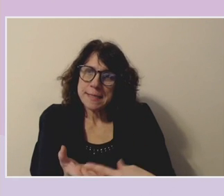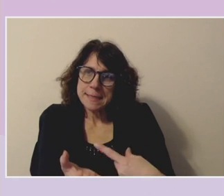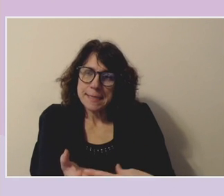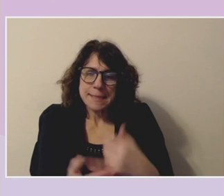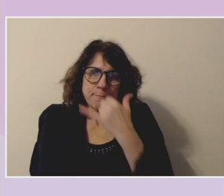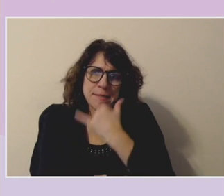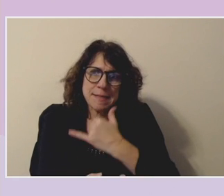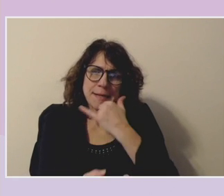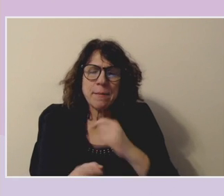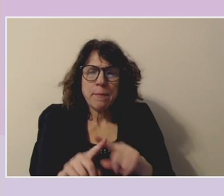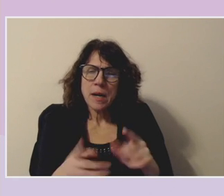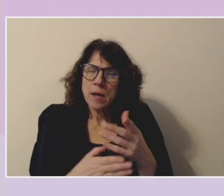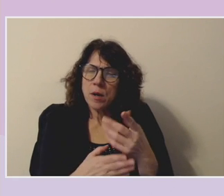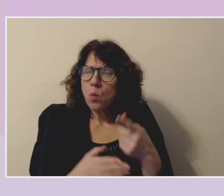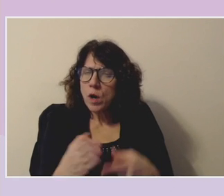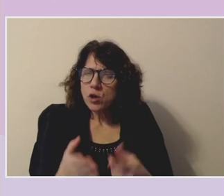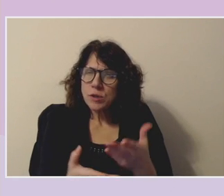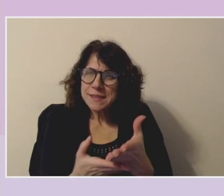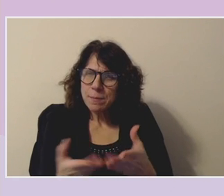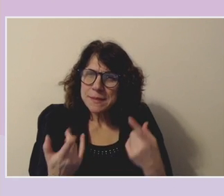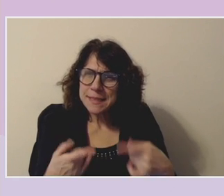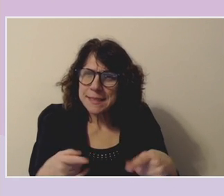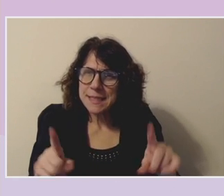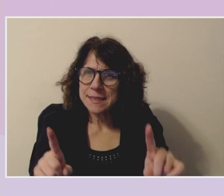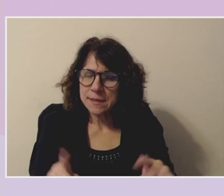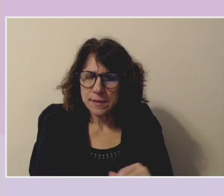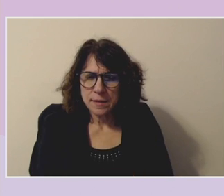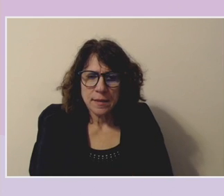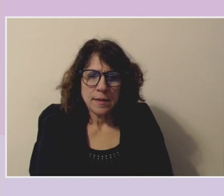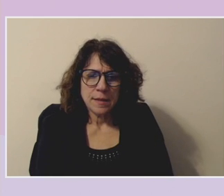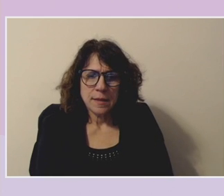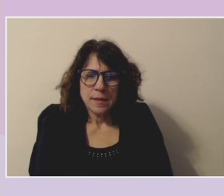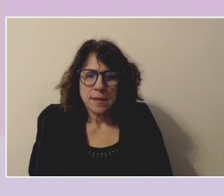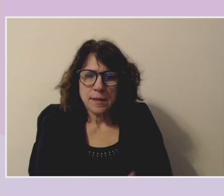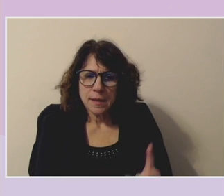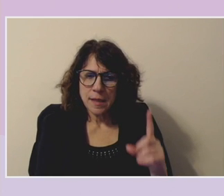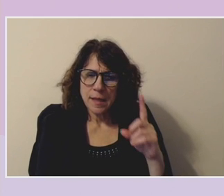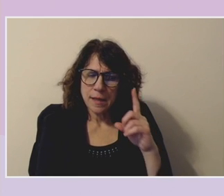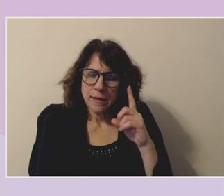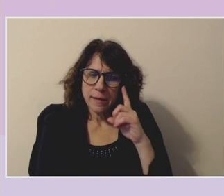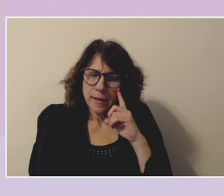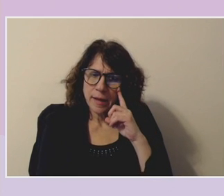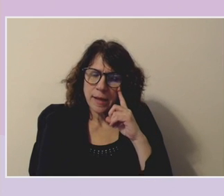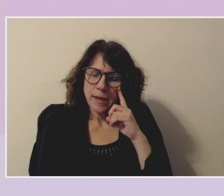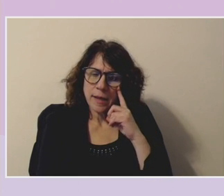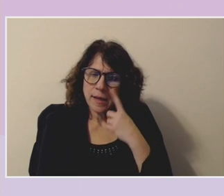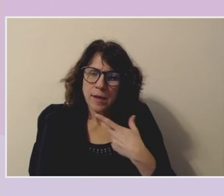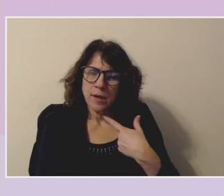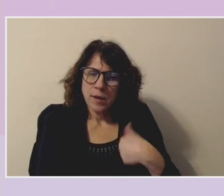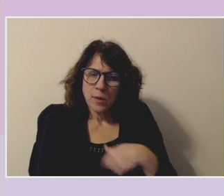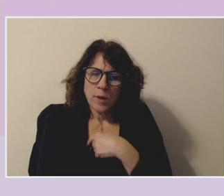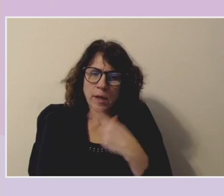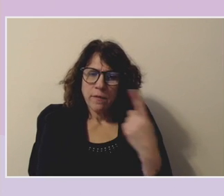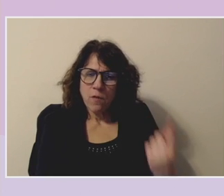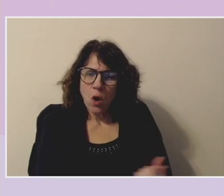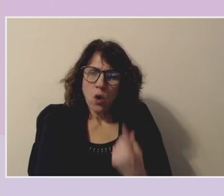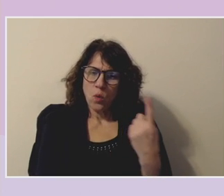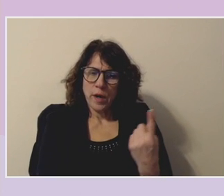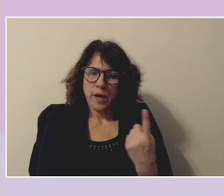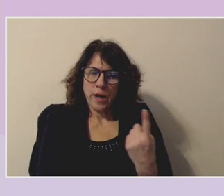some of the successes that you've seen? So I do think we are always striving to get past